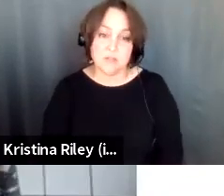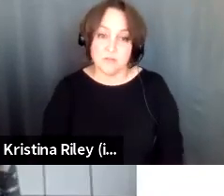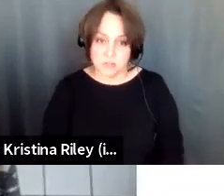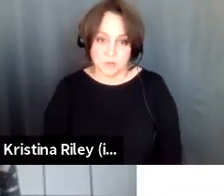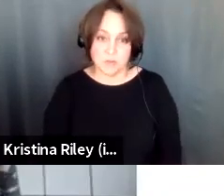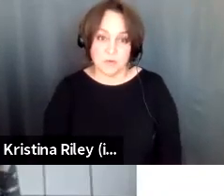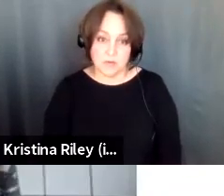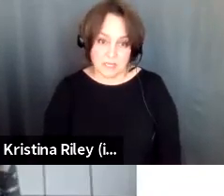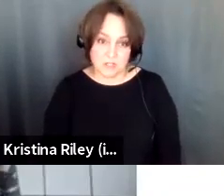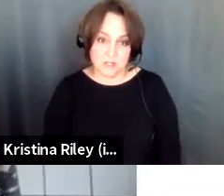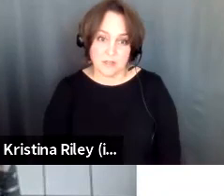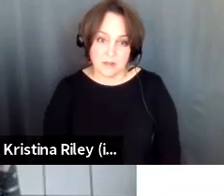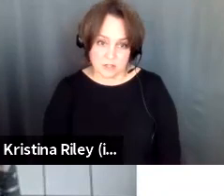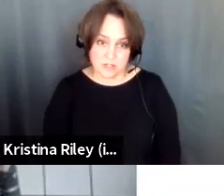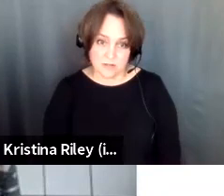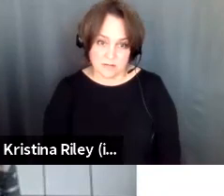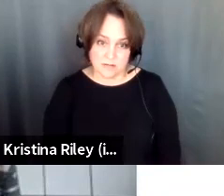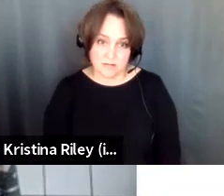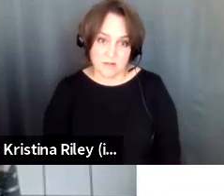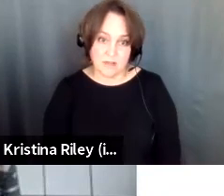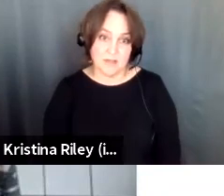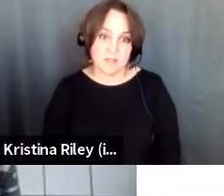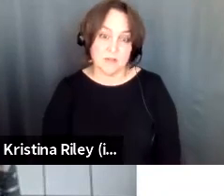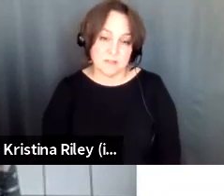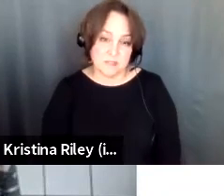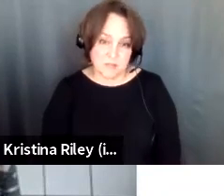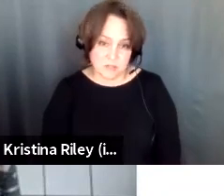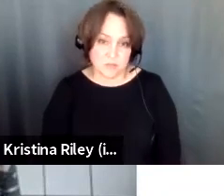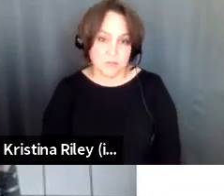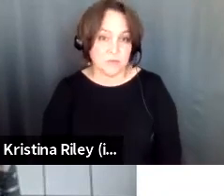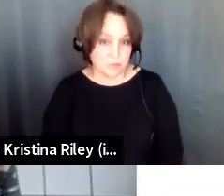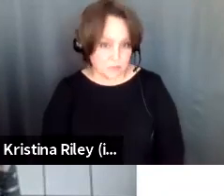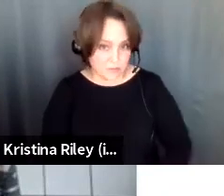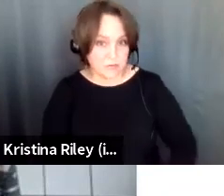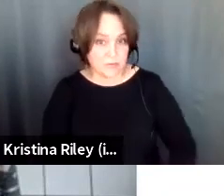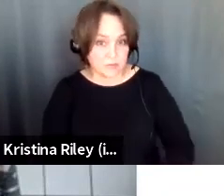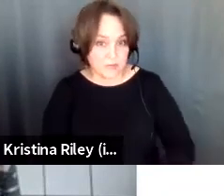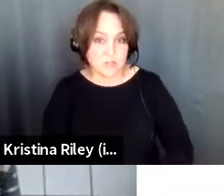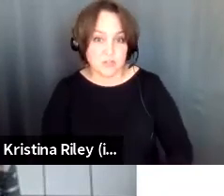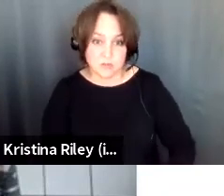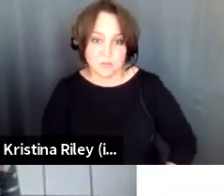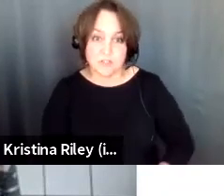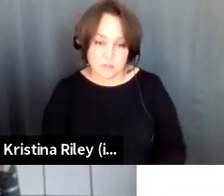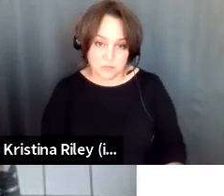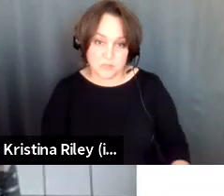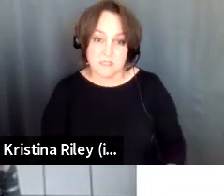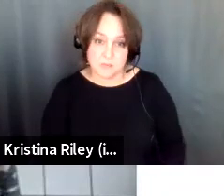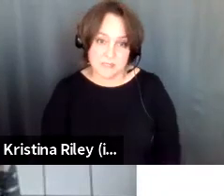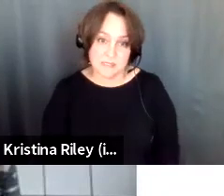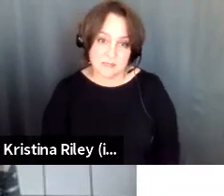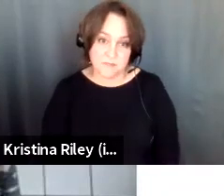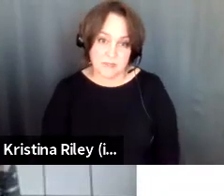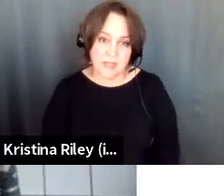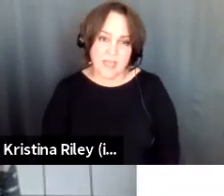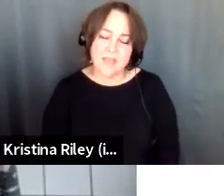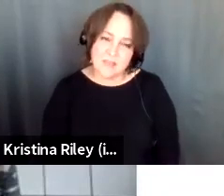barriers to visual communication and connection, as well as the spatial relationship between